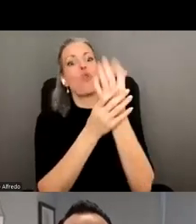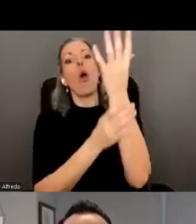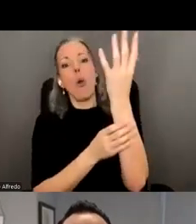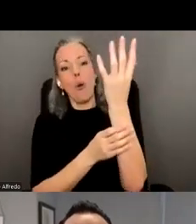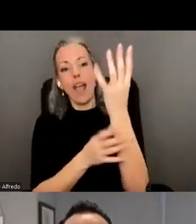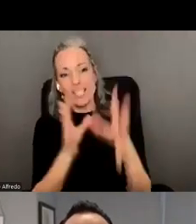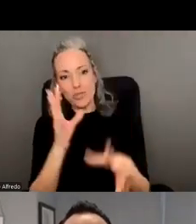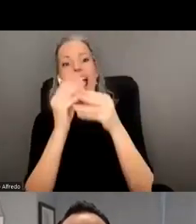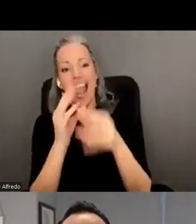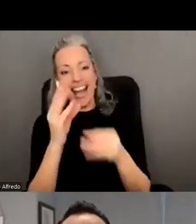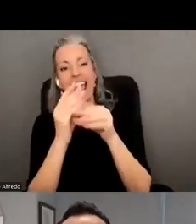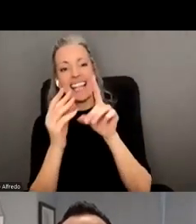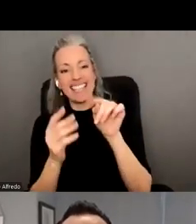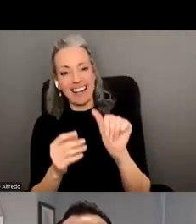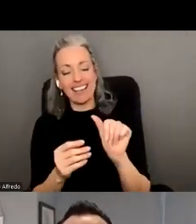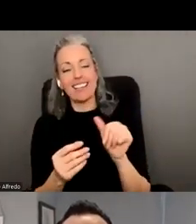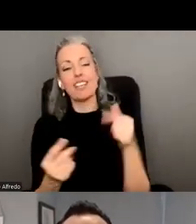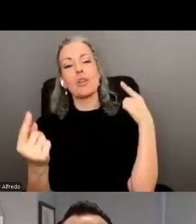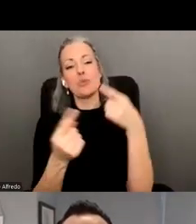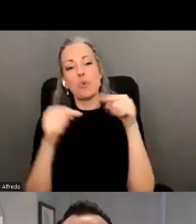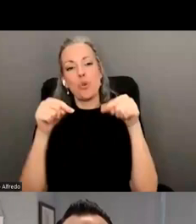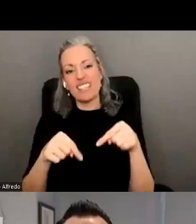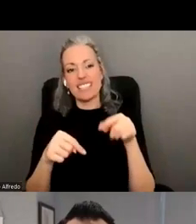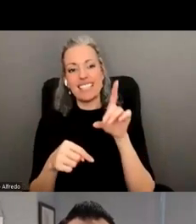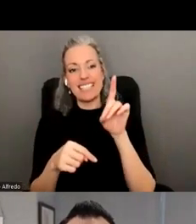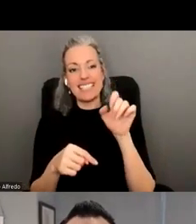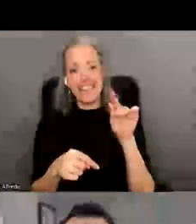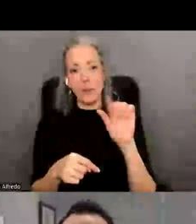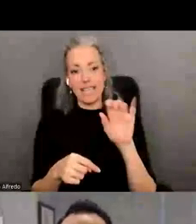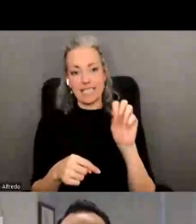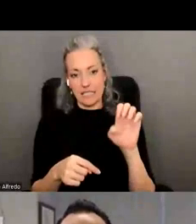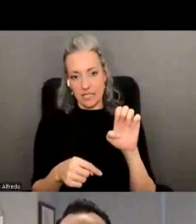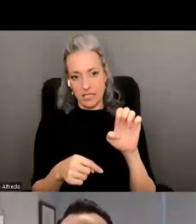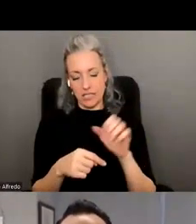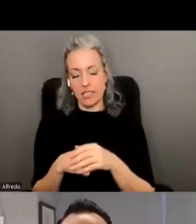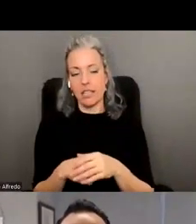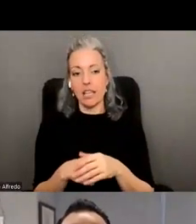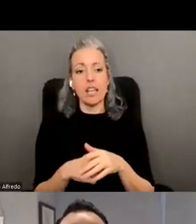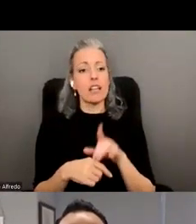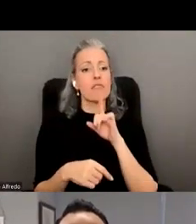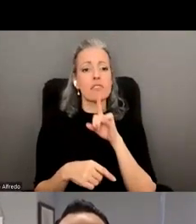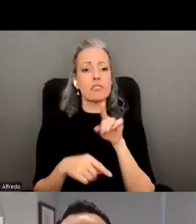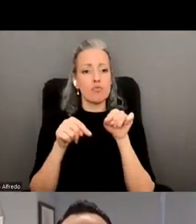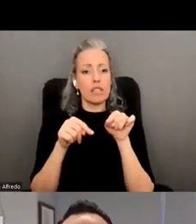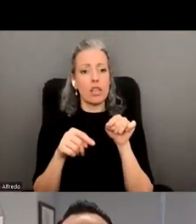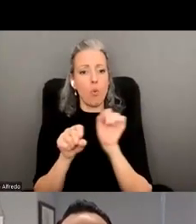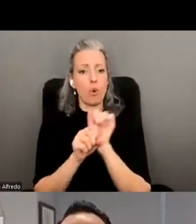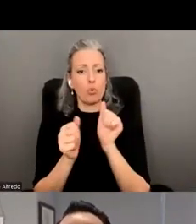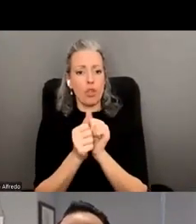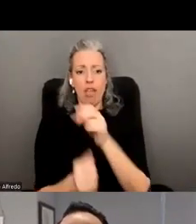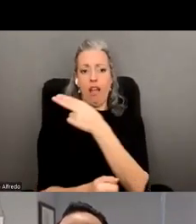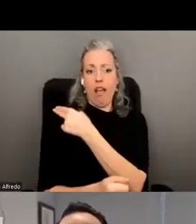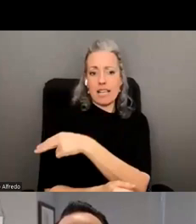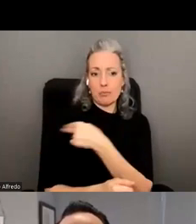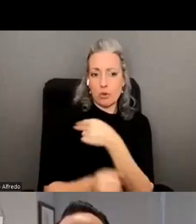data to this database. HCI historically worked with the hospital sector, and so